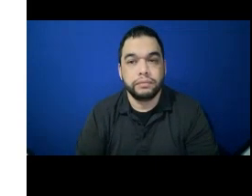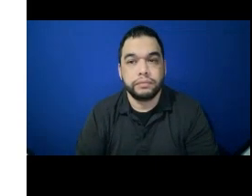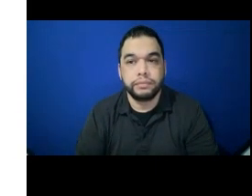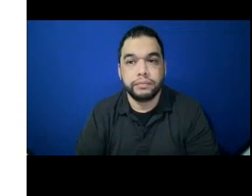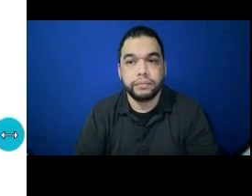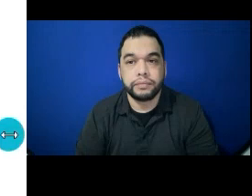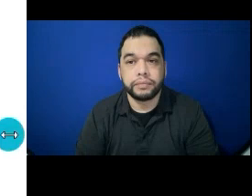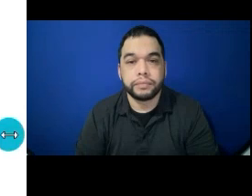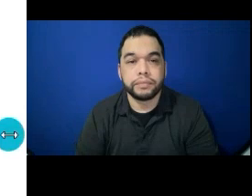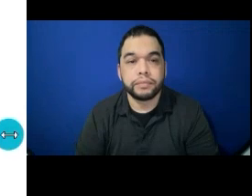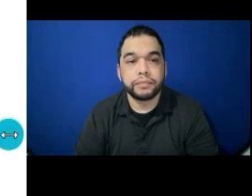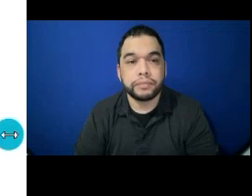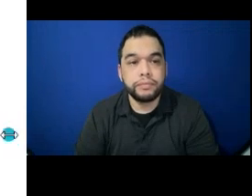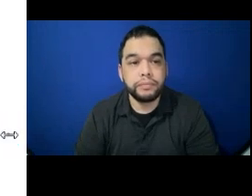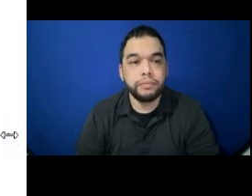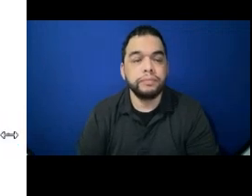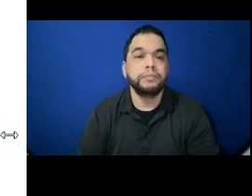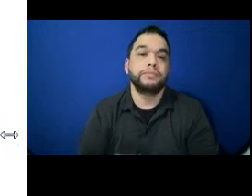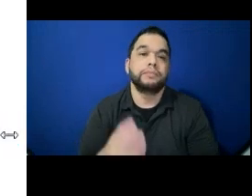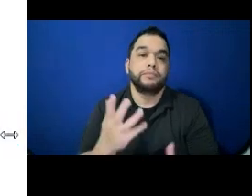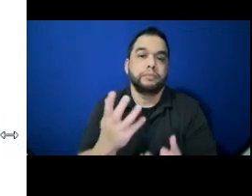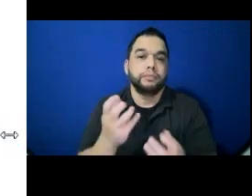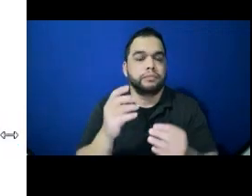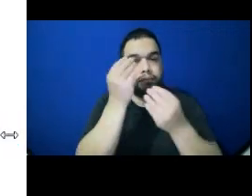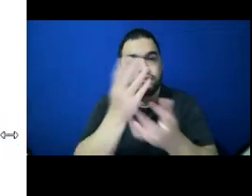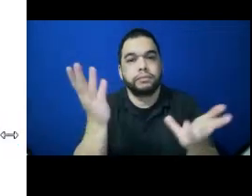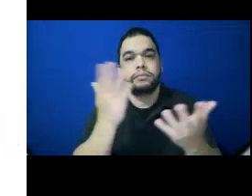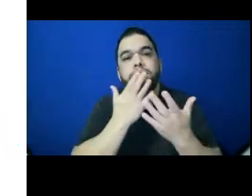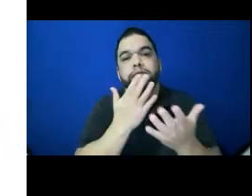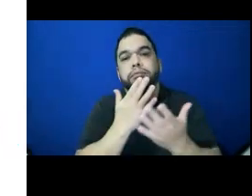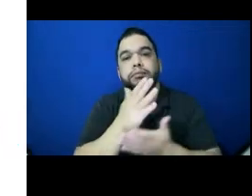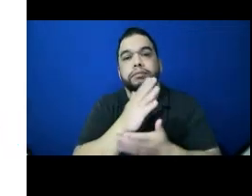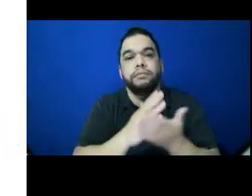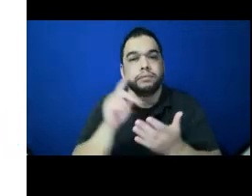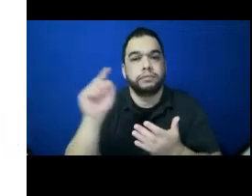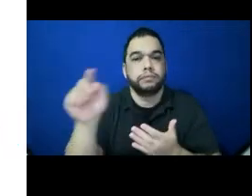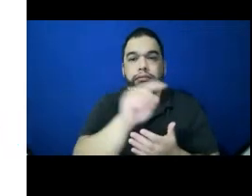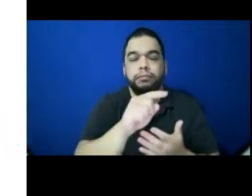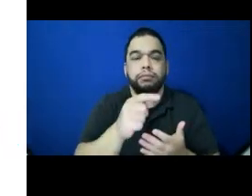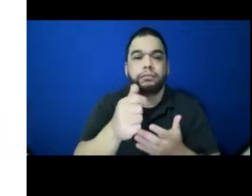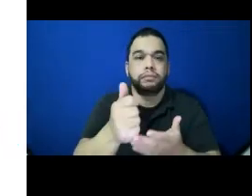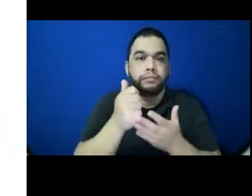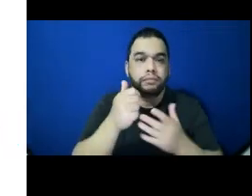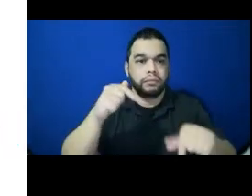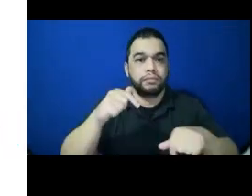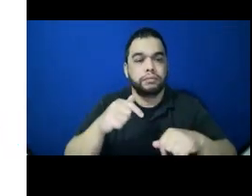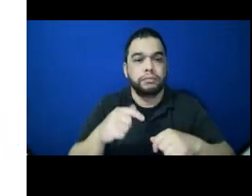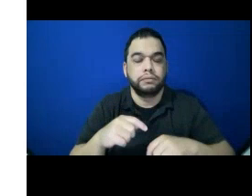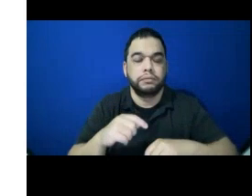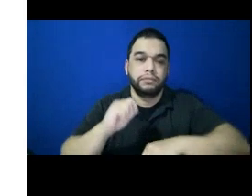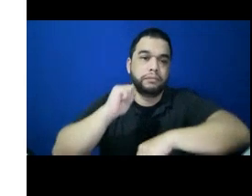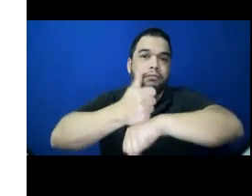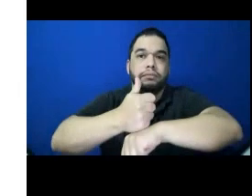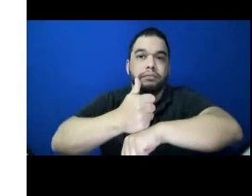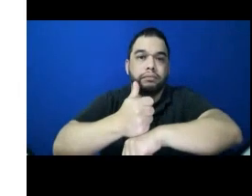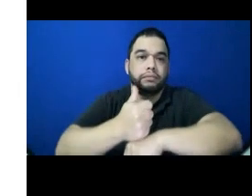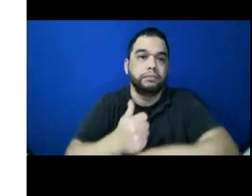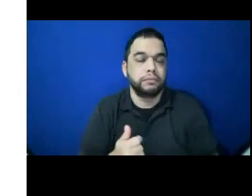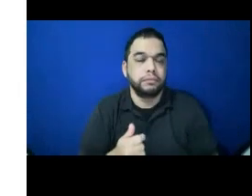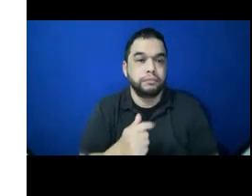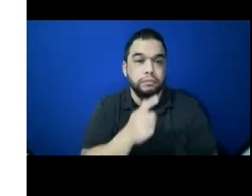I want to give a big thanks to some of the folks that help make this a reality. And first of all, that includes